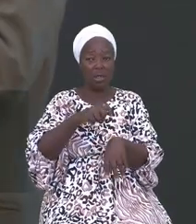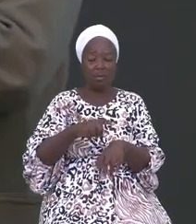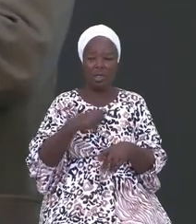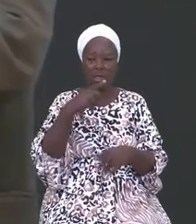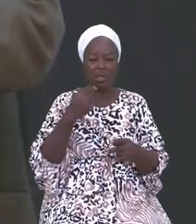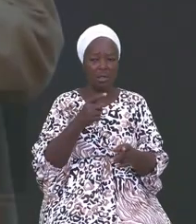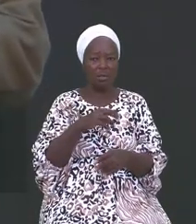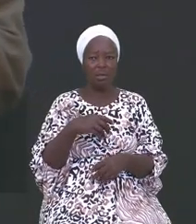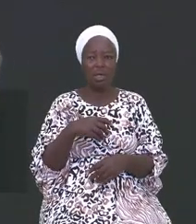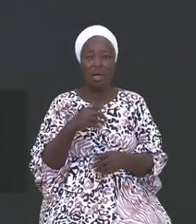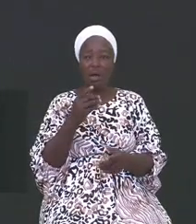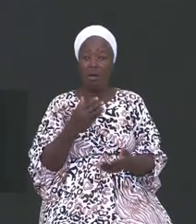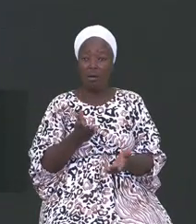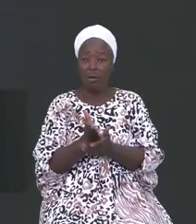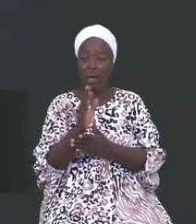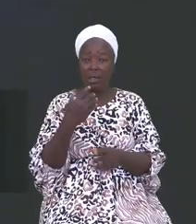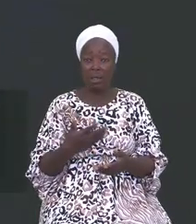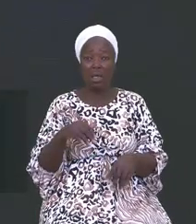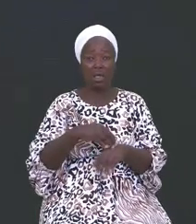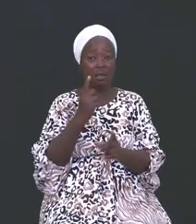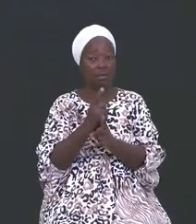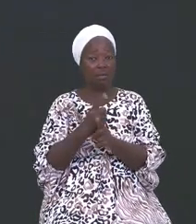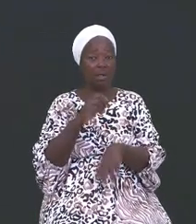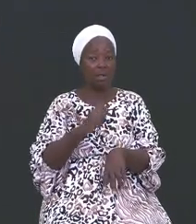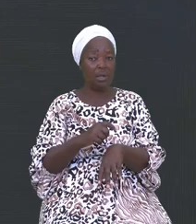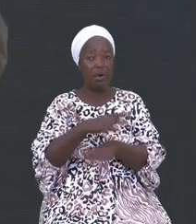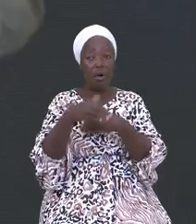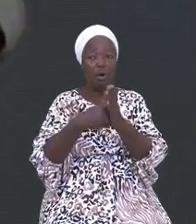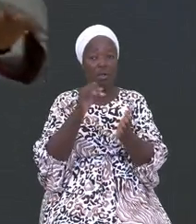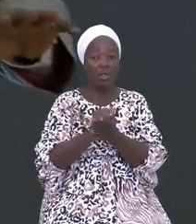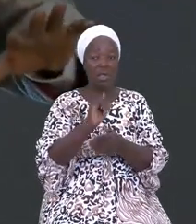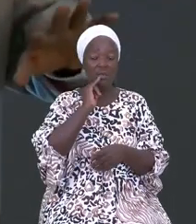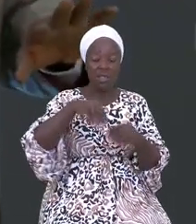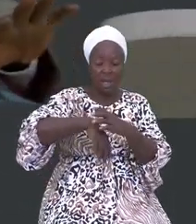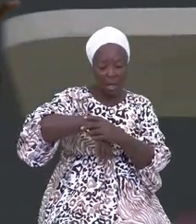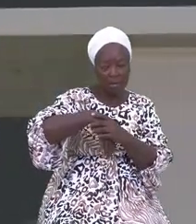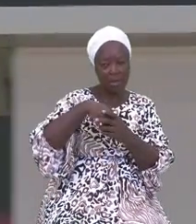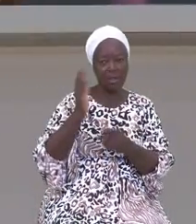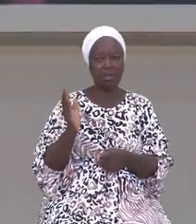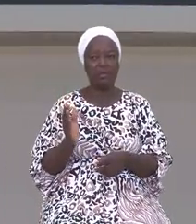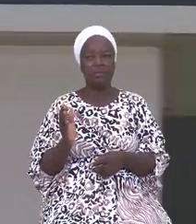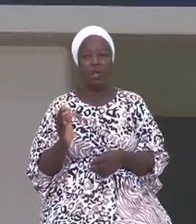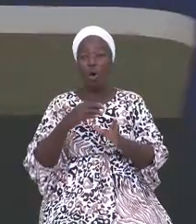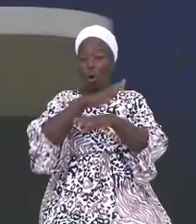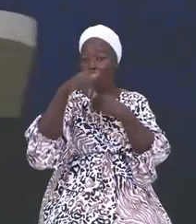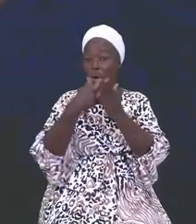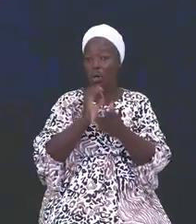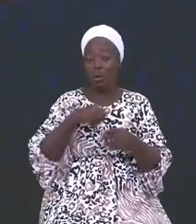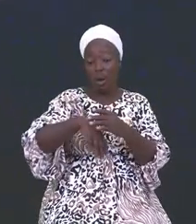thing at the right time. All that is external. All our